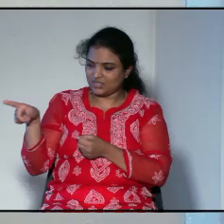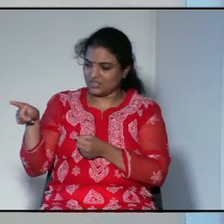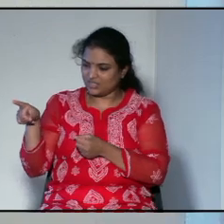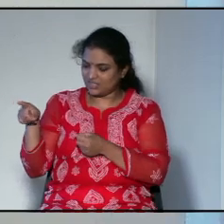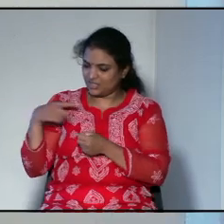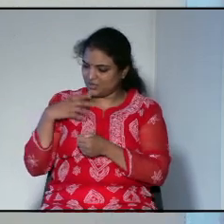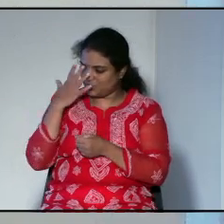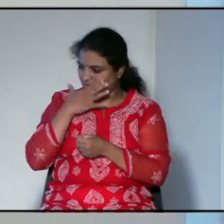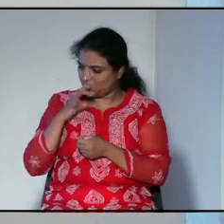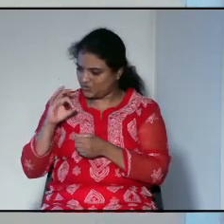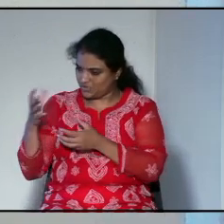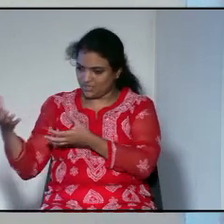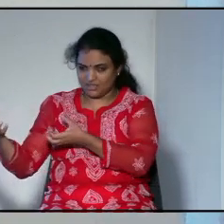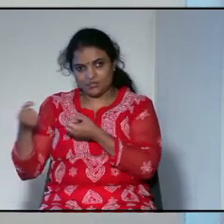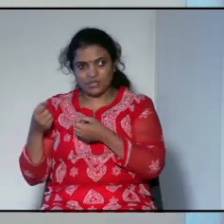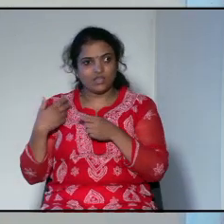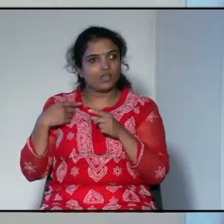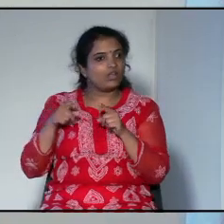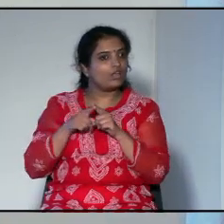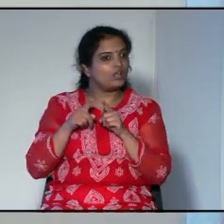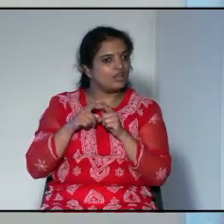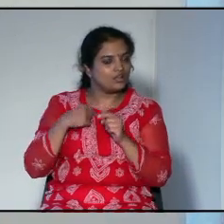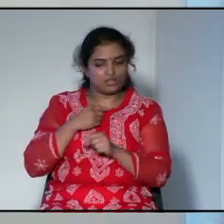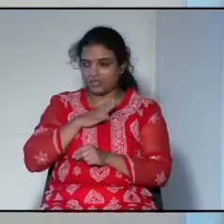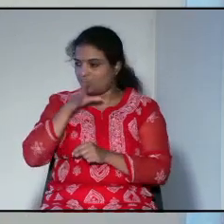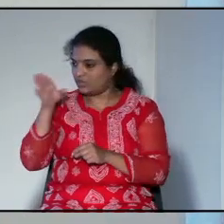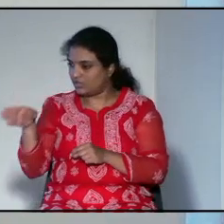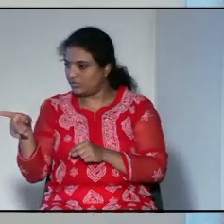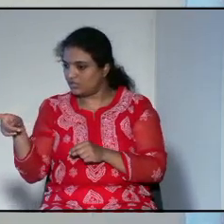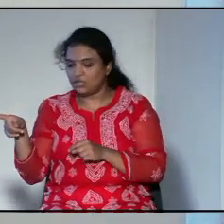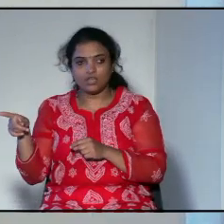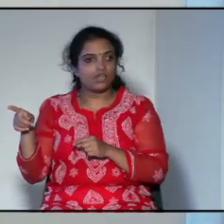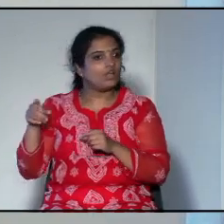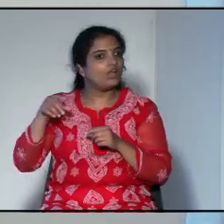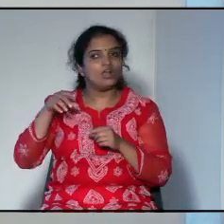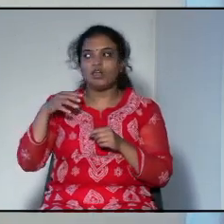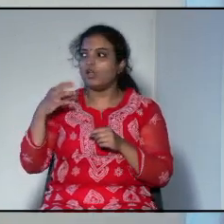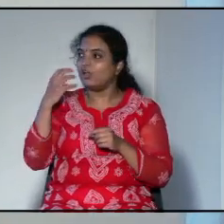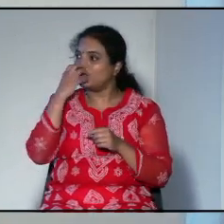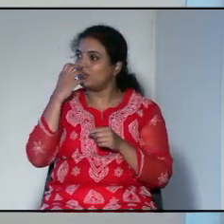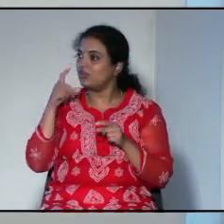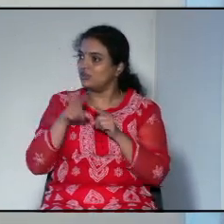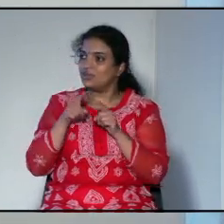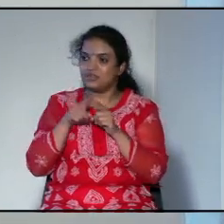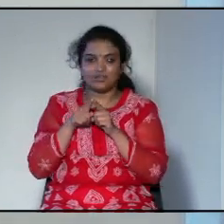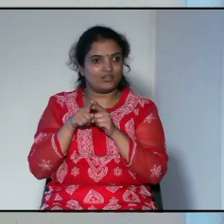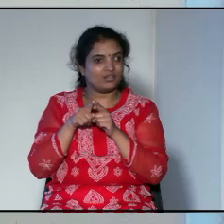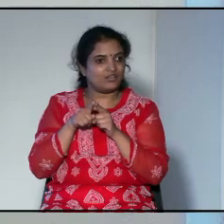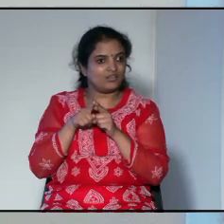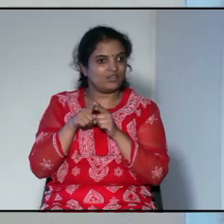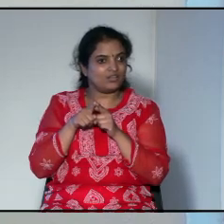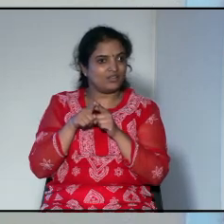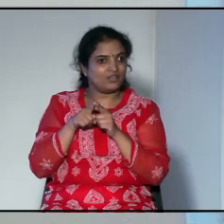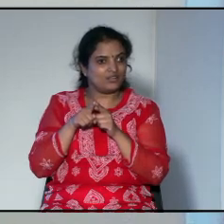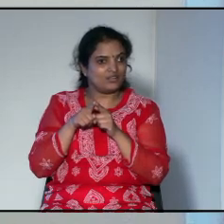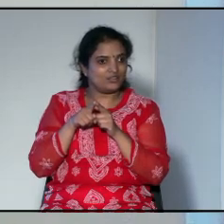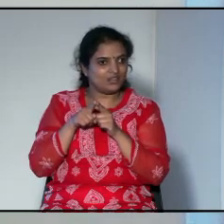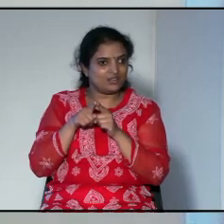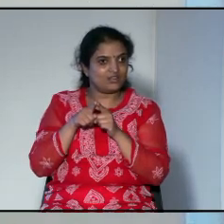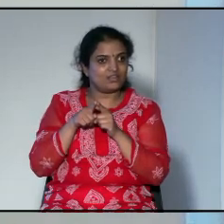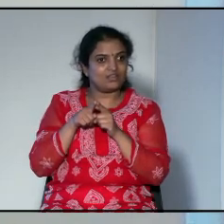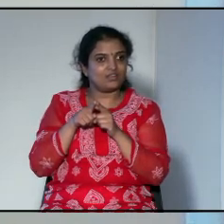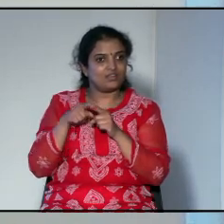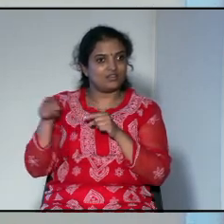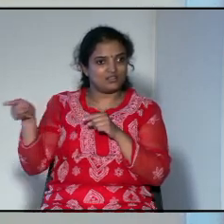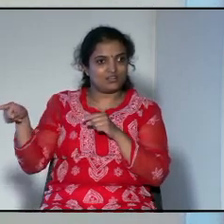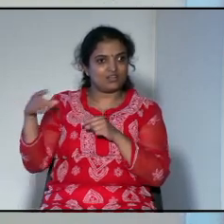her and gift it to her? The next time I went there, the sculpture wasn't there. Yeah, so I use it in my opening slide. The dog was called